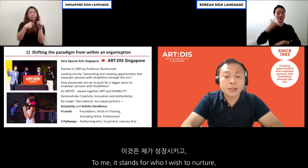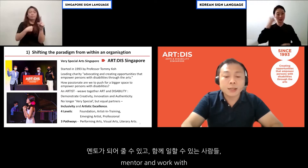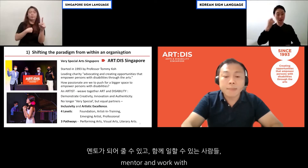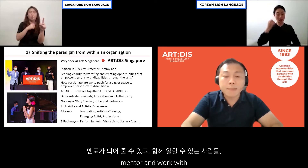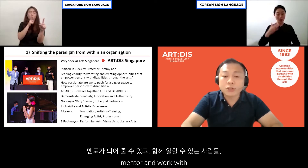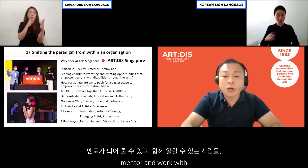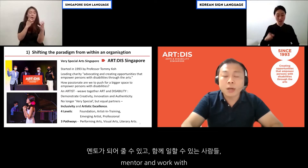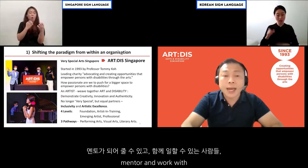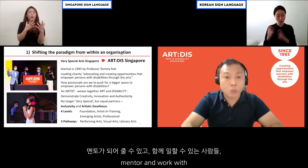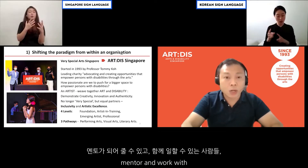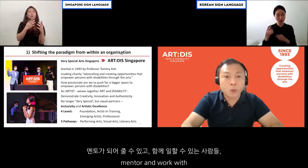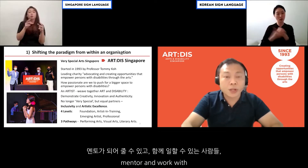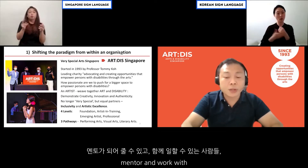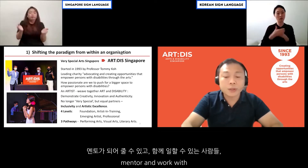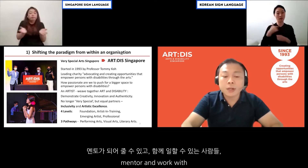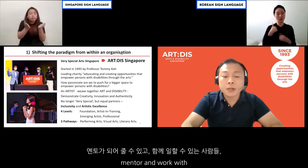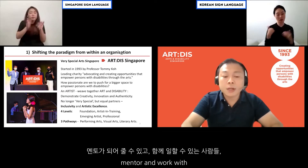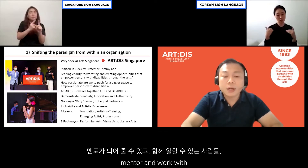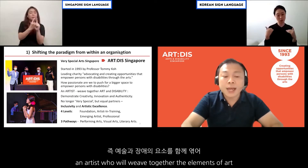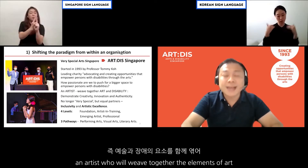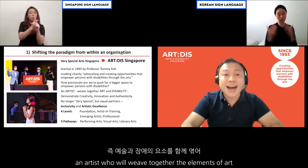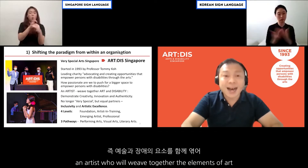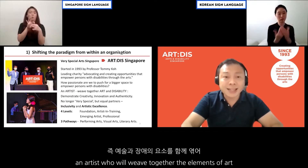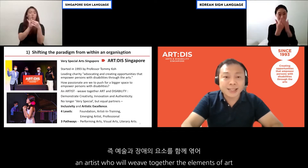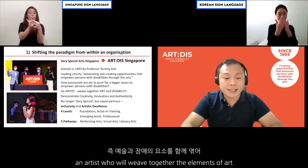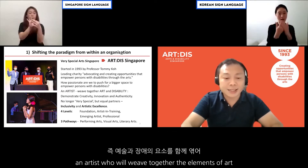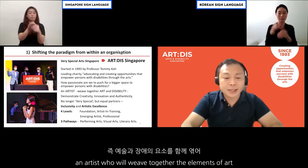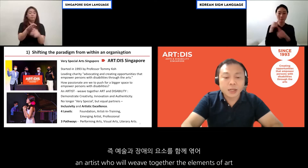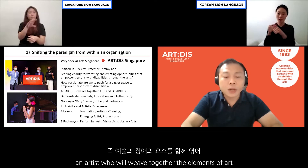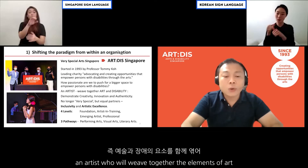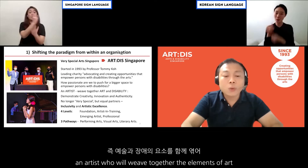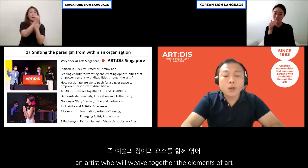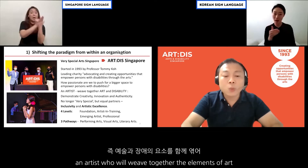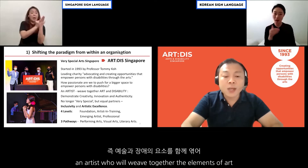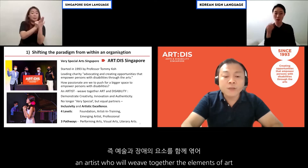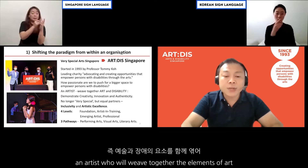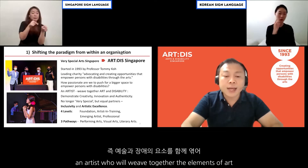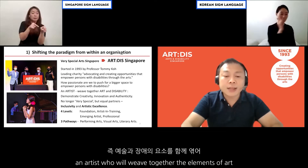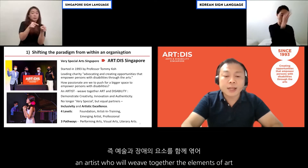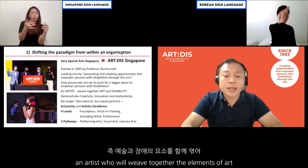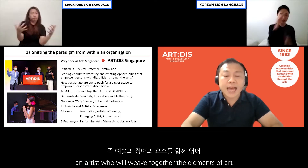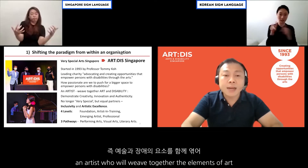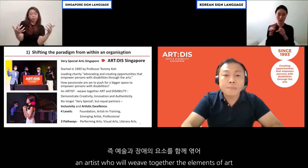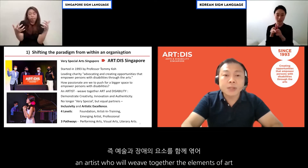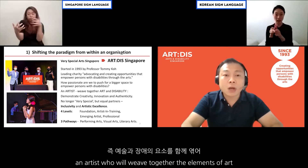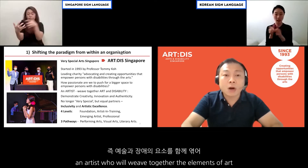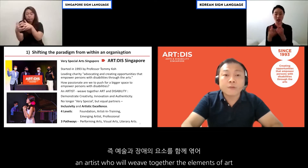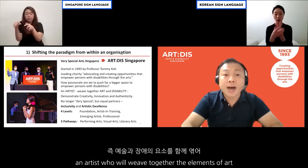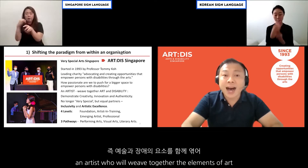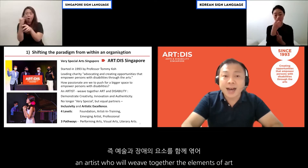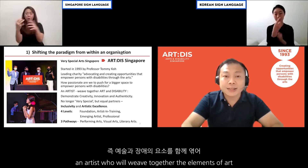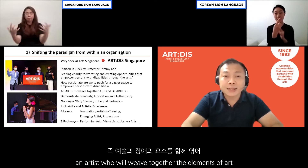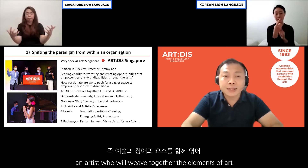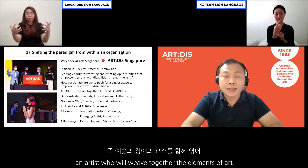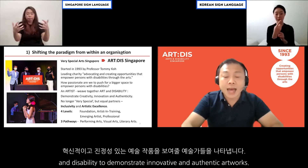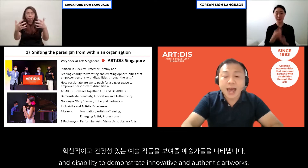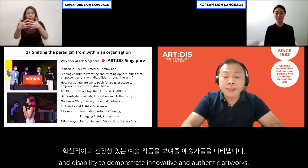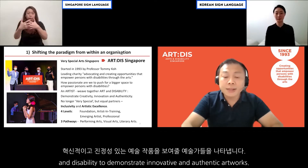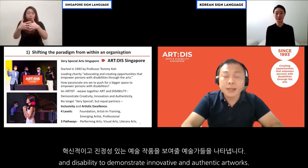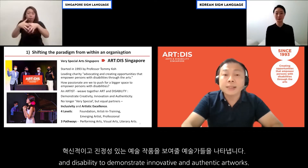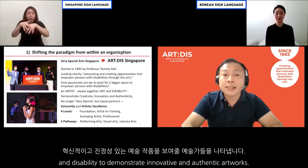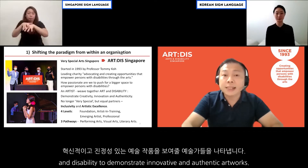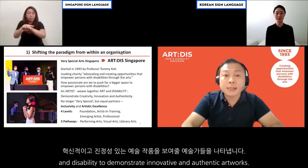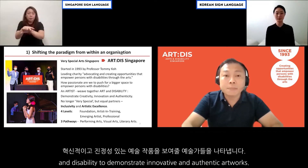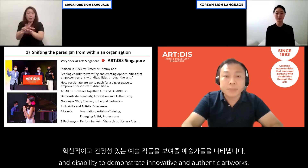nurture, mentor, and work with. An artist who will weave together the elements of art